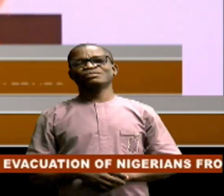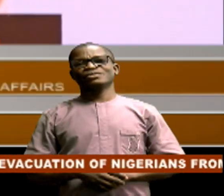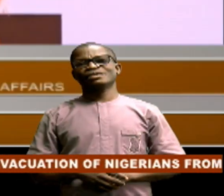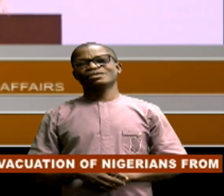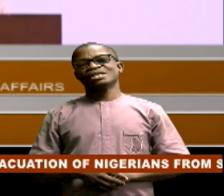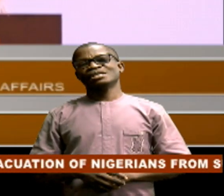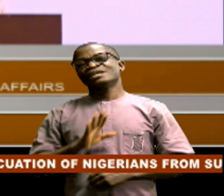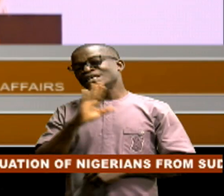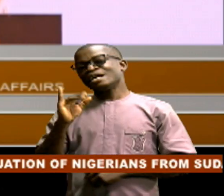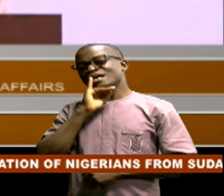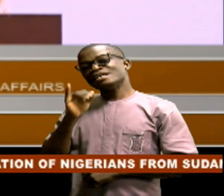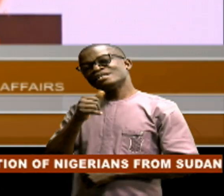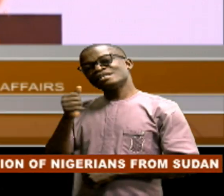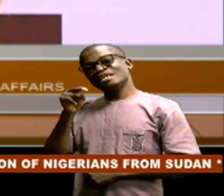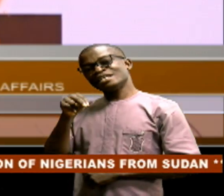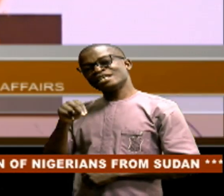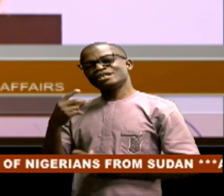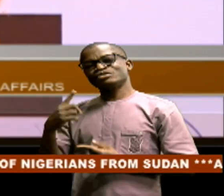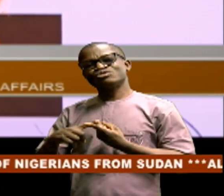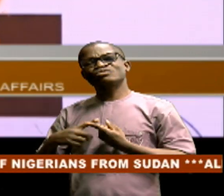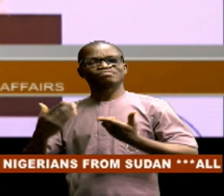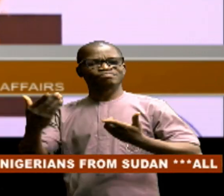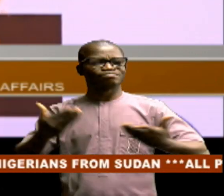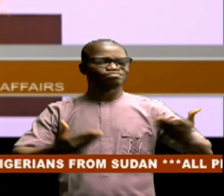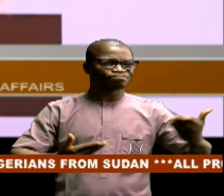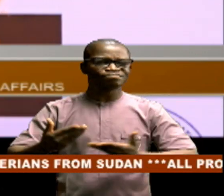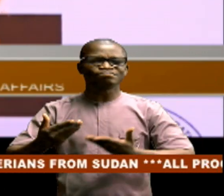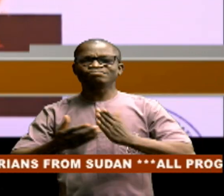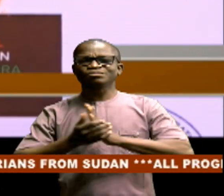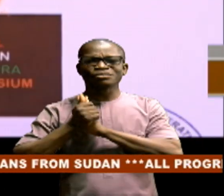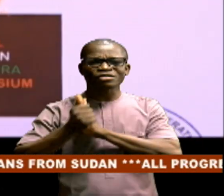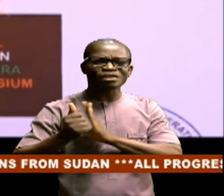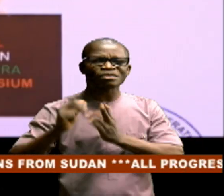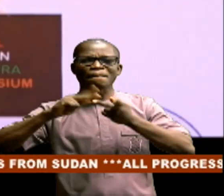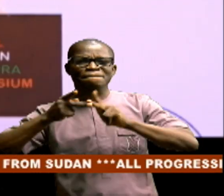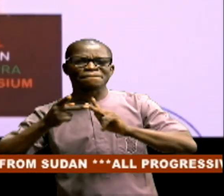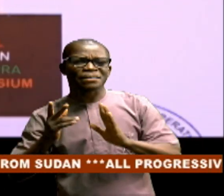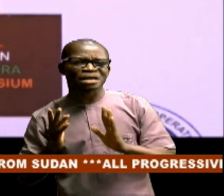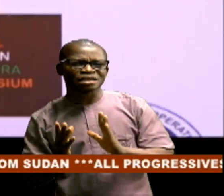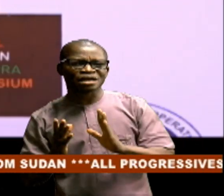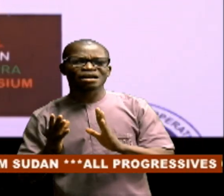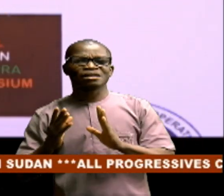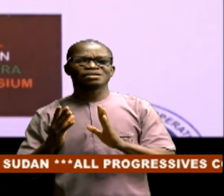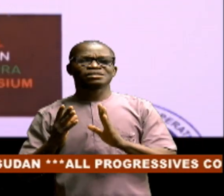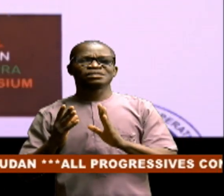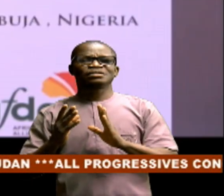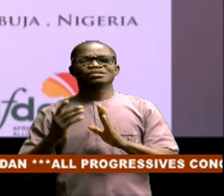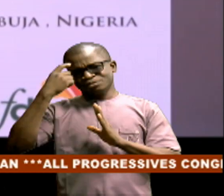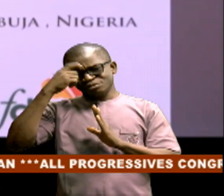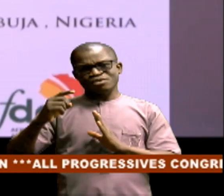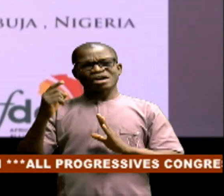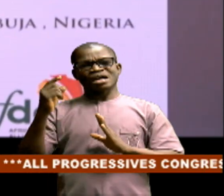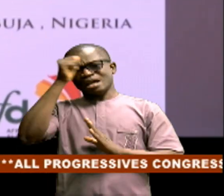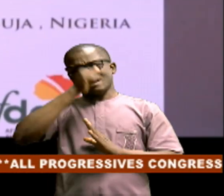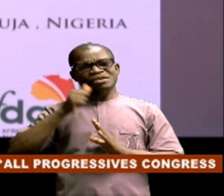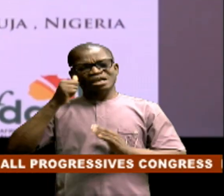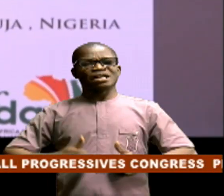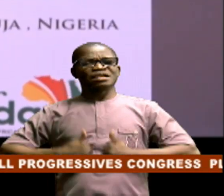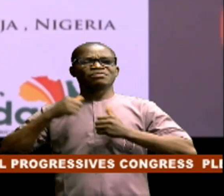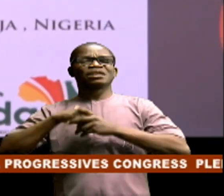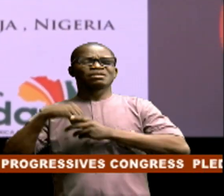need to build up effective partnership on African diaspora and